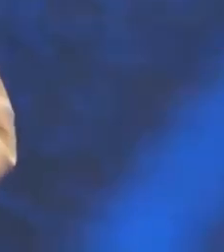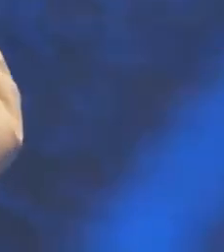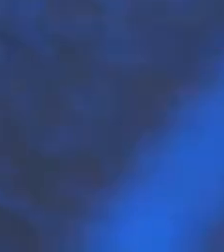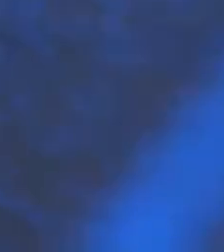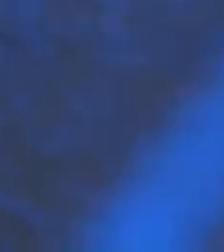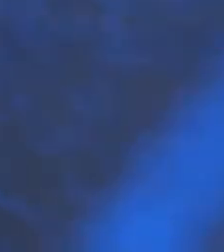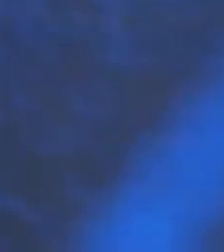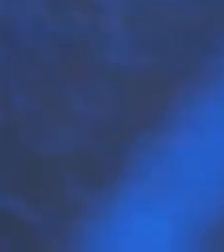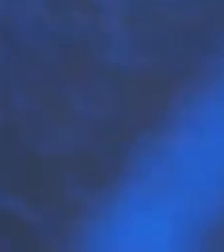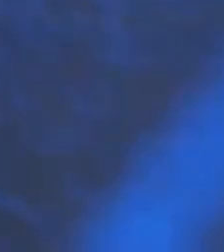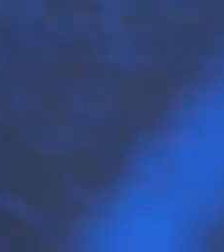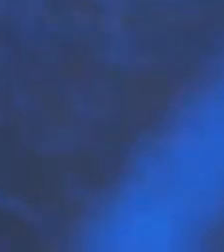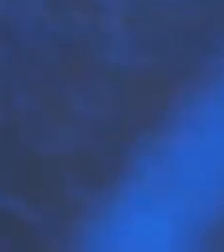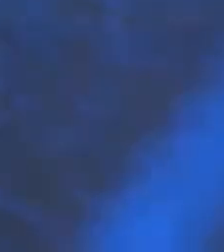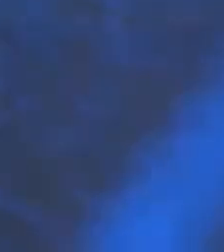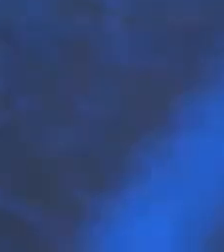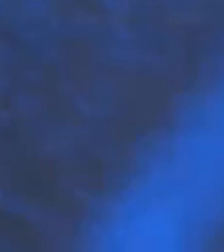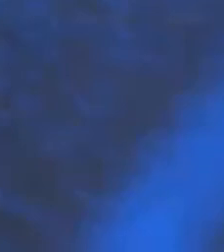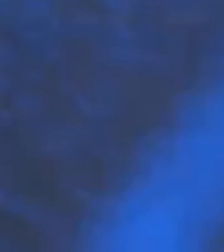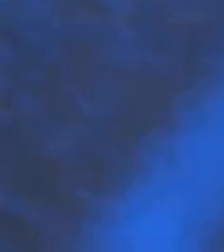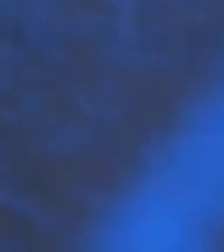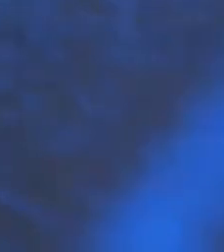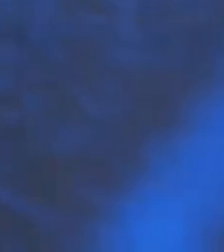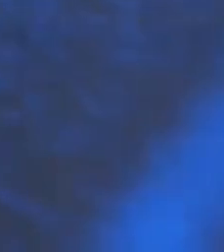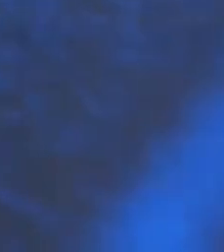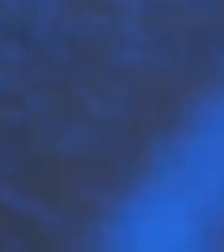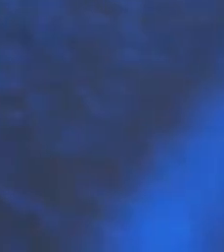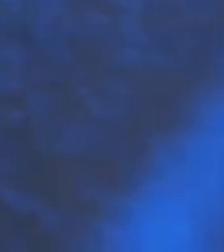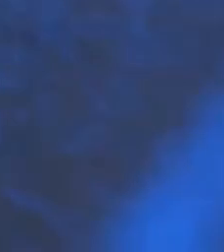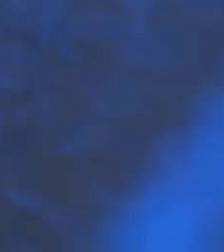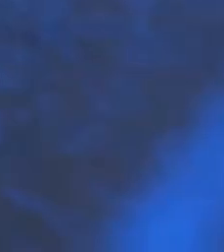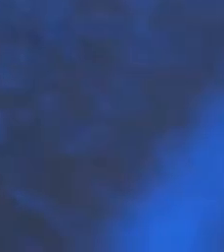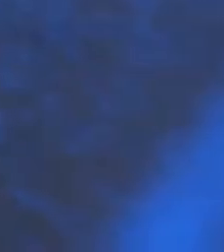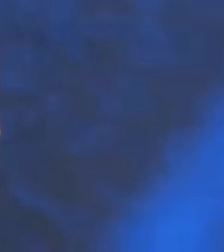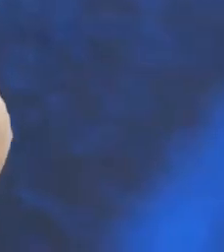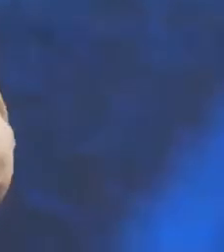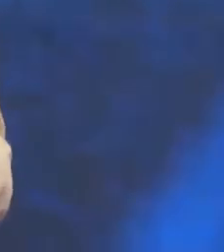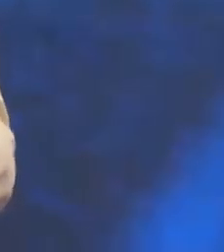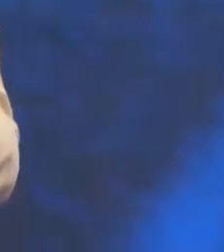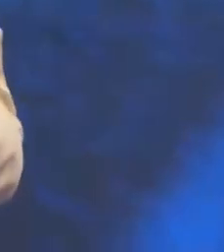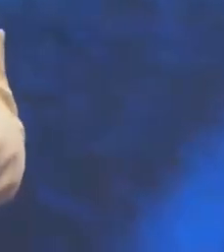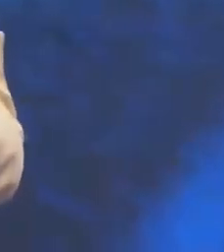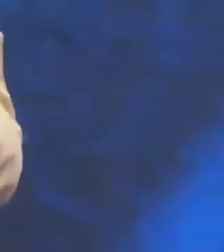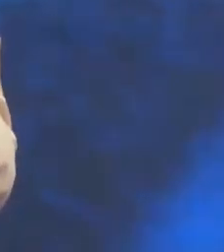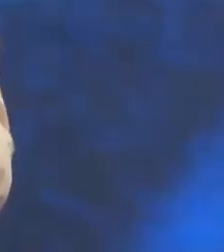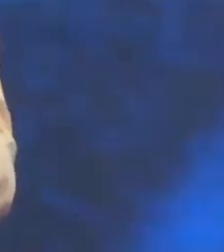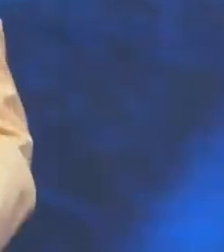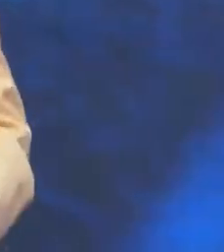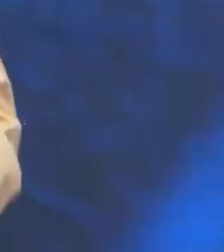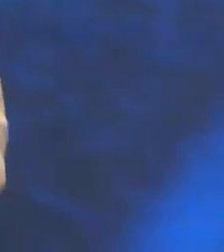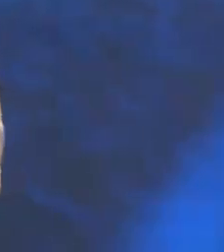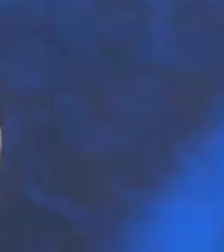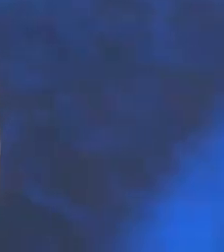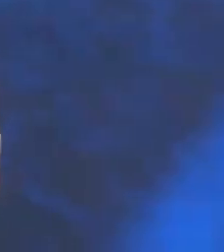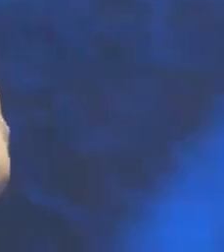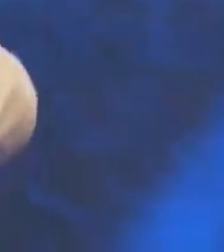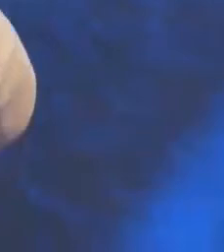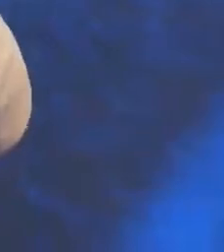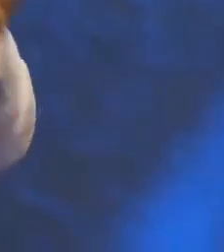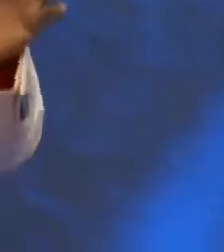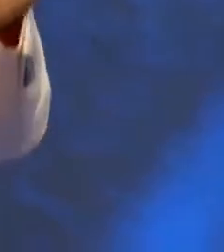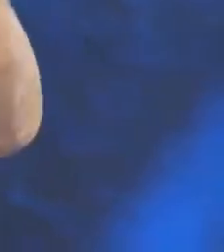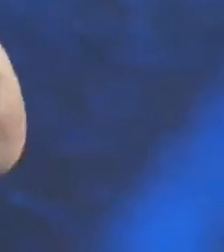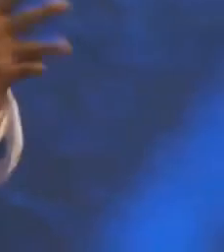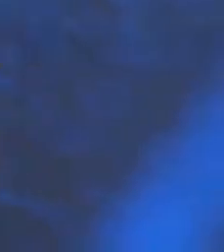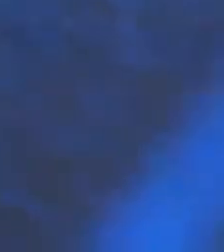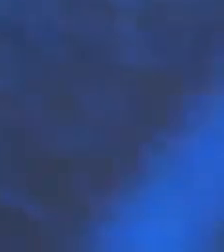heel a blessing. And I will cause the shower to come down